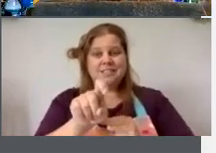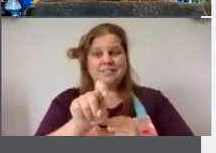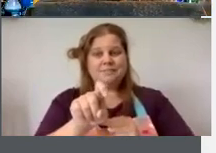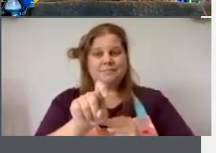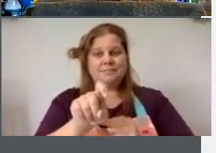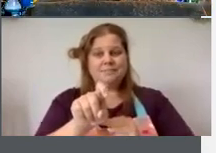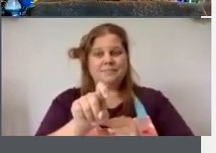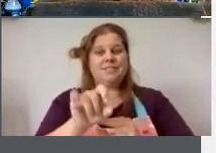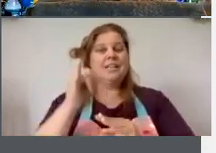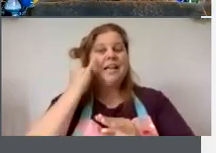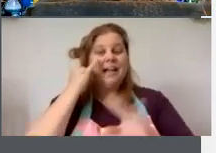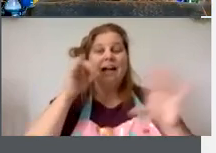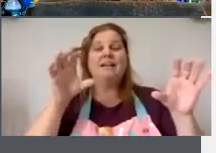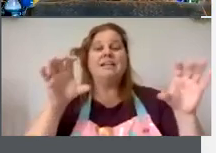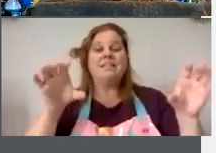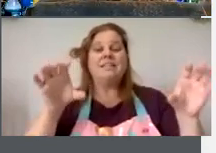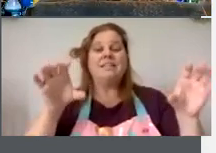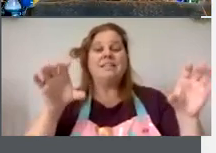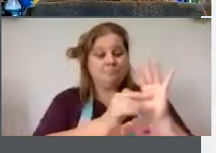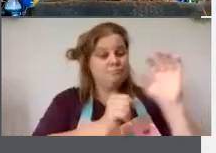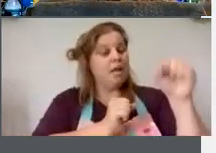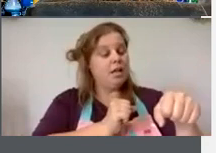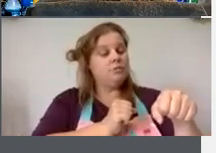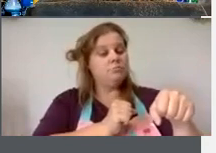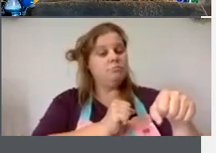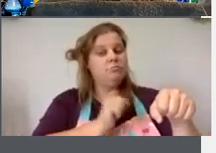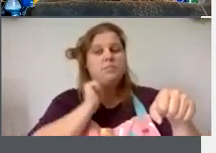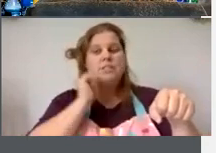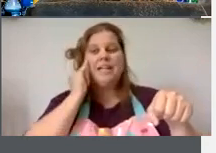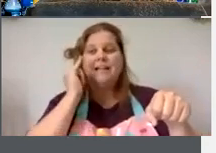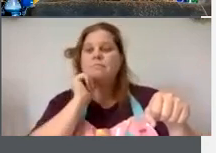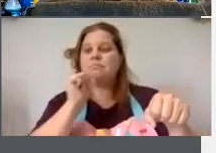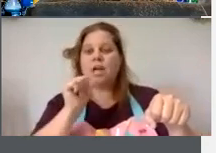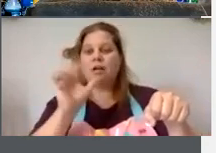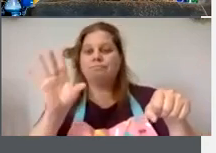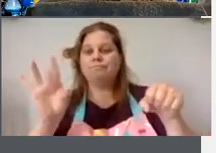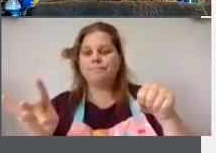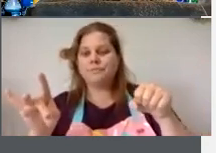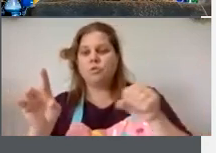If it does stick, you put yes. If it didn't stick, you put no.